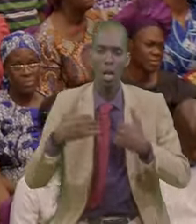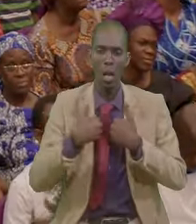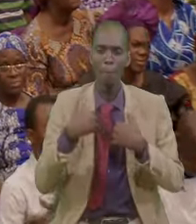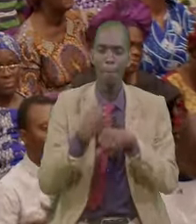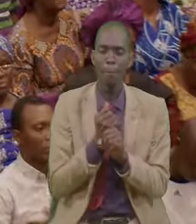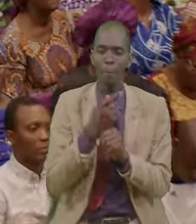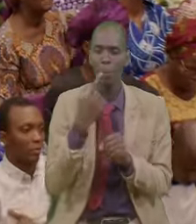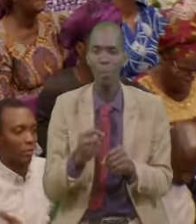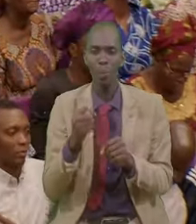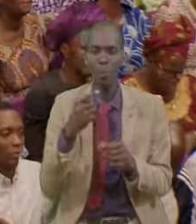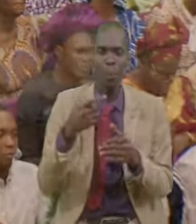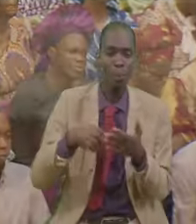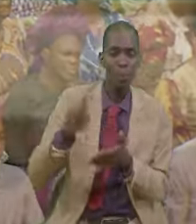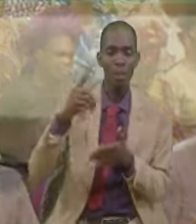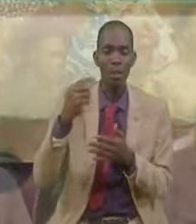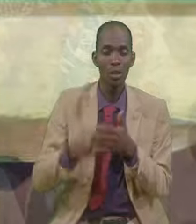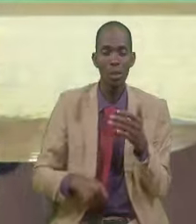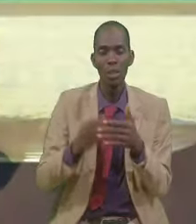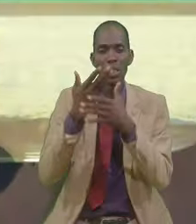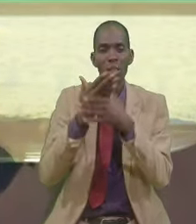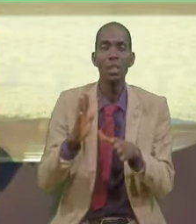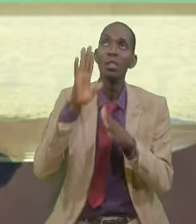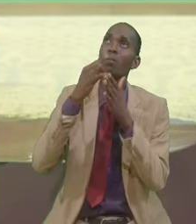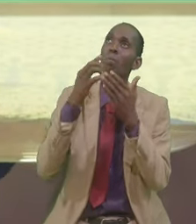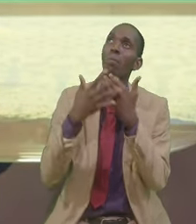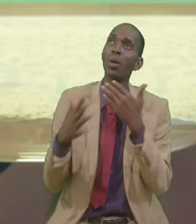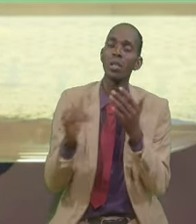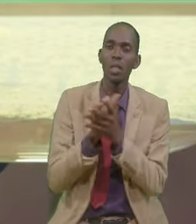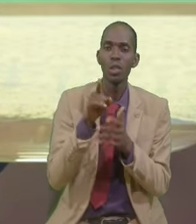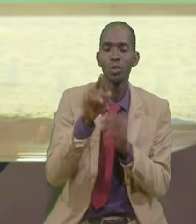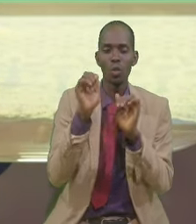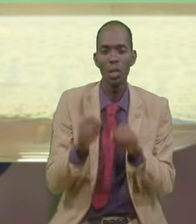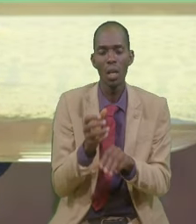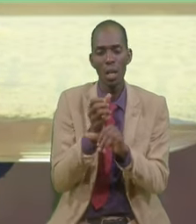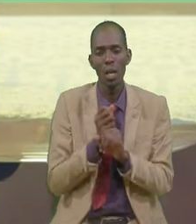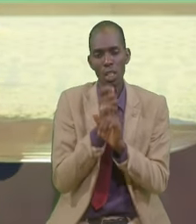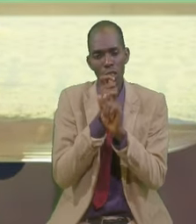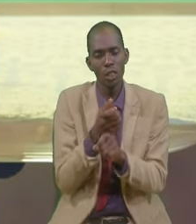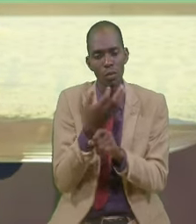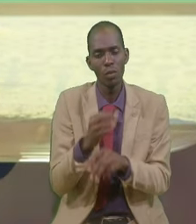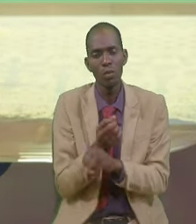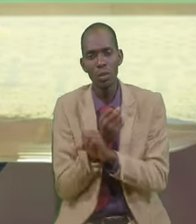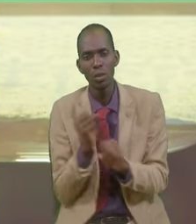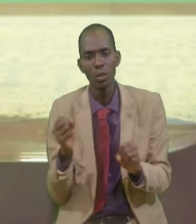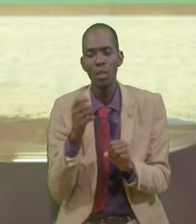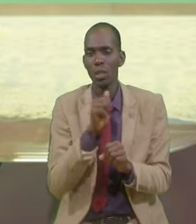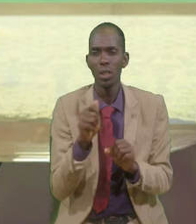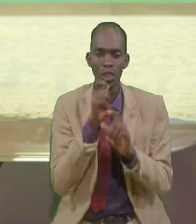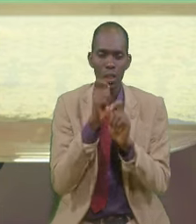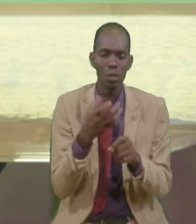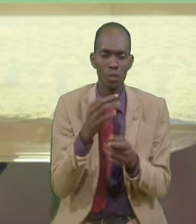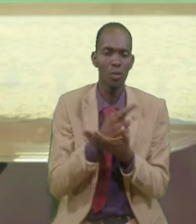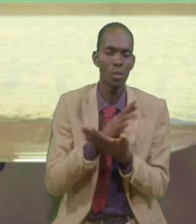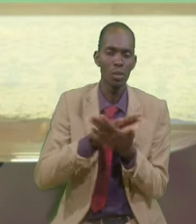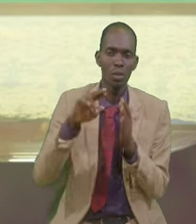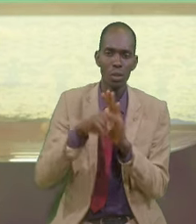Christ has shed his blood so that you'll have the gift of salvation, full salvation. You'll have the gift of righteousness,